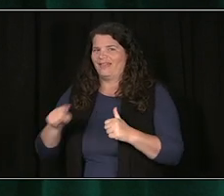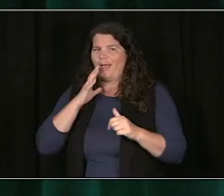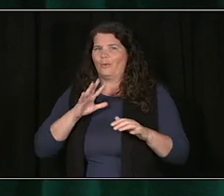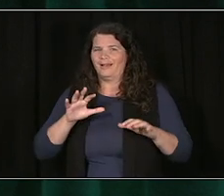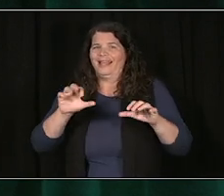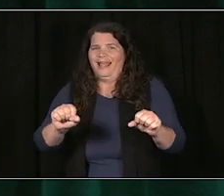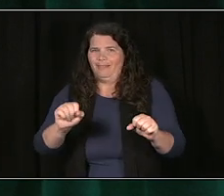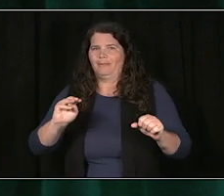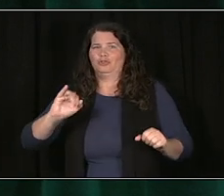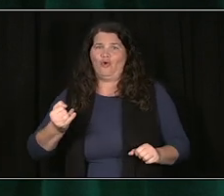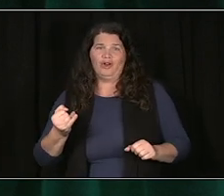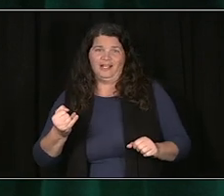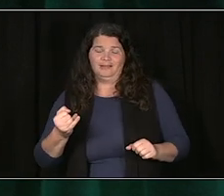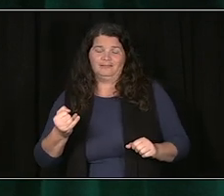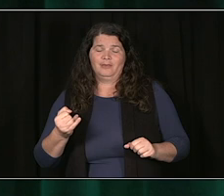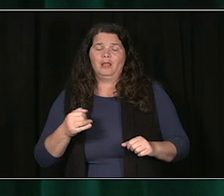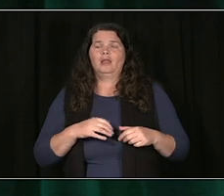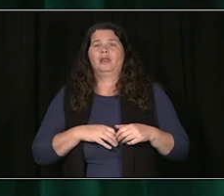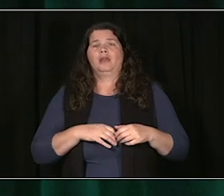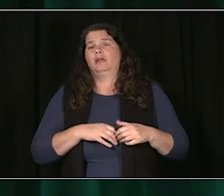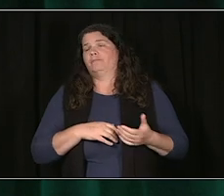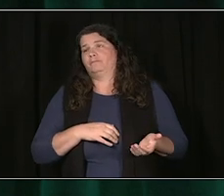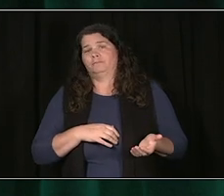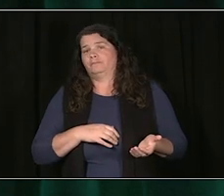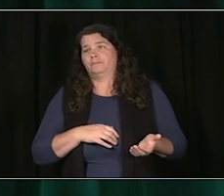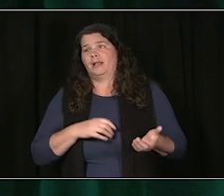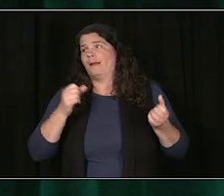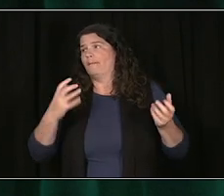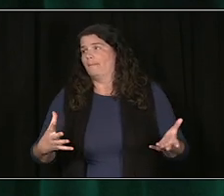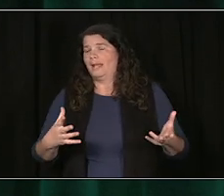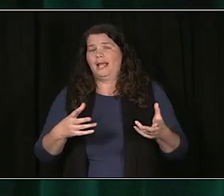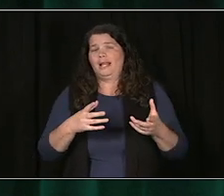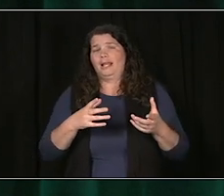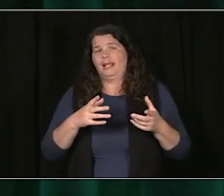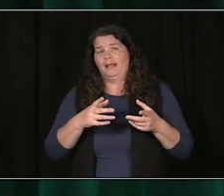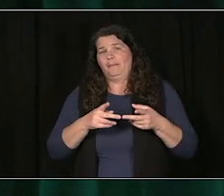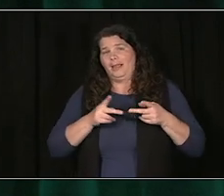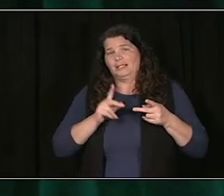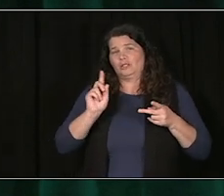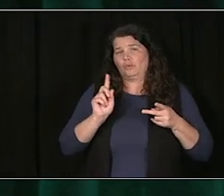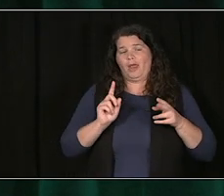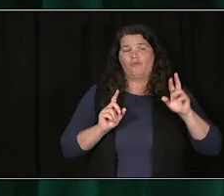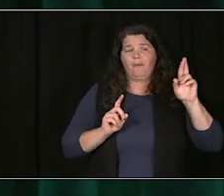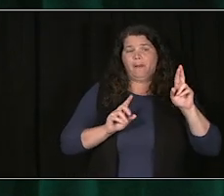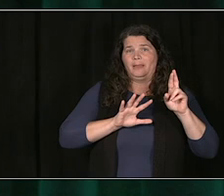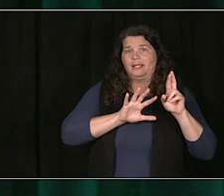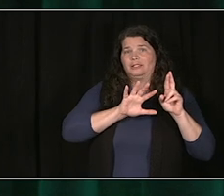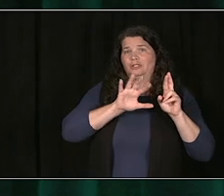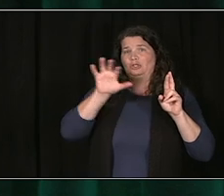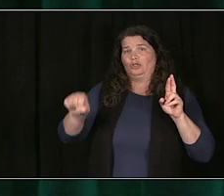majority, right? And in many of the areas that the Republicans were able to take Democratic seats, it was